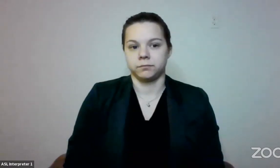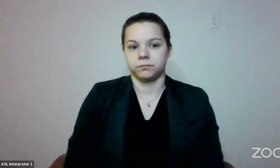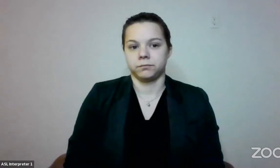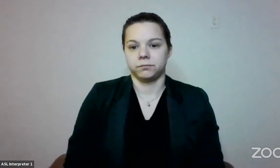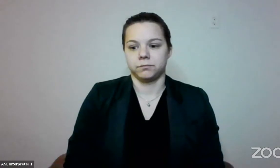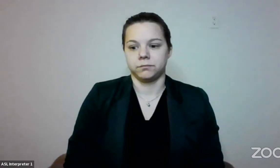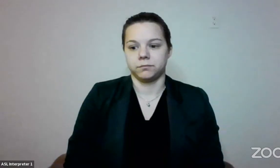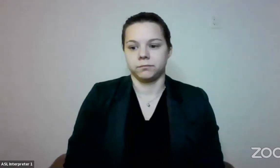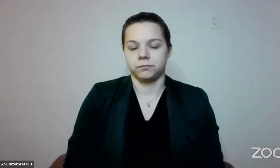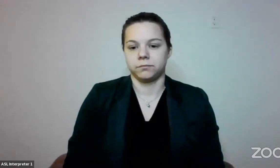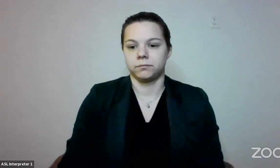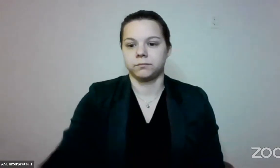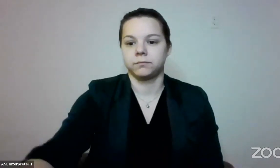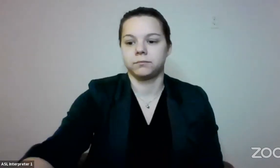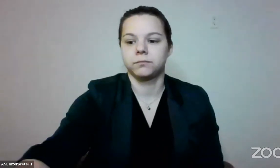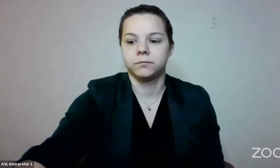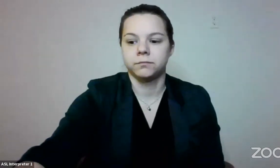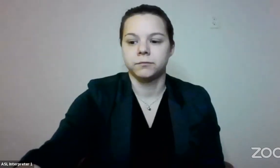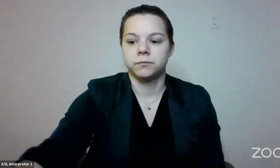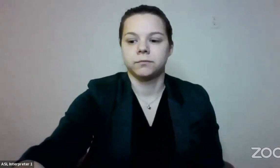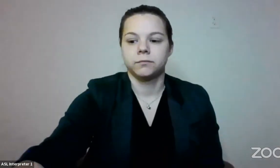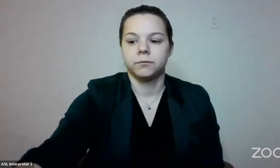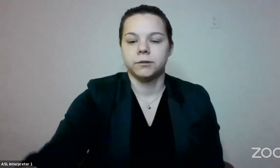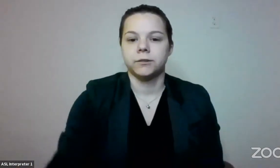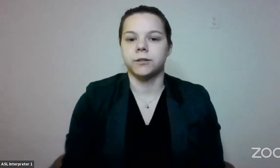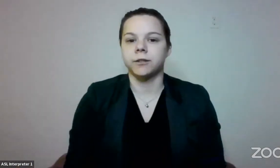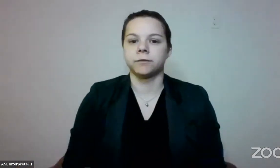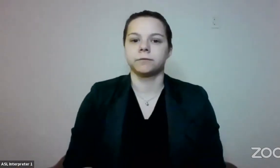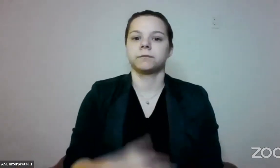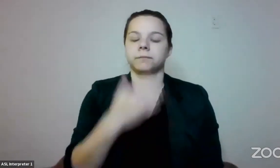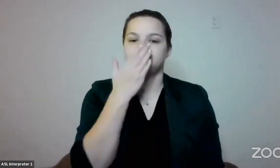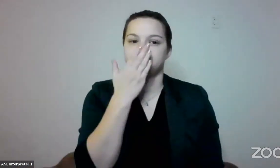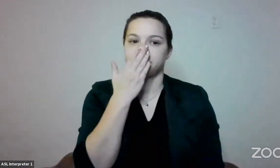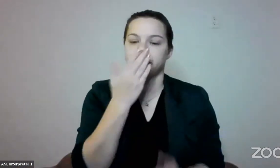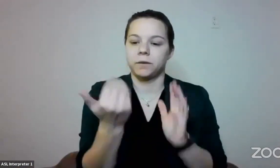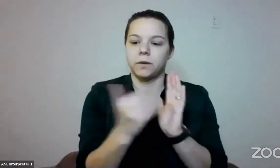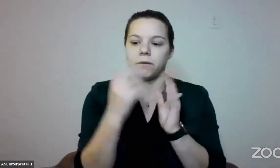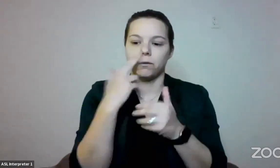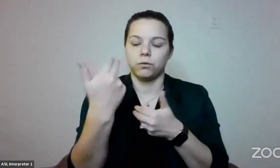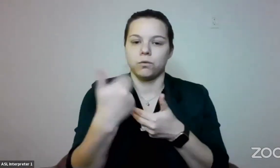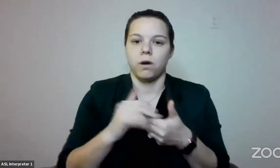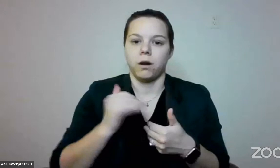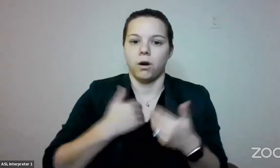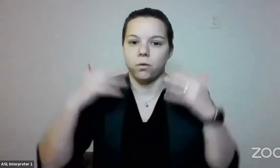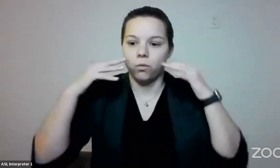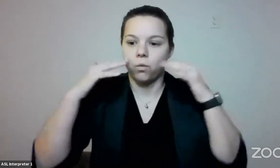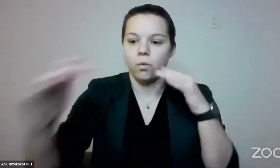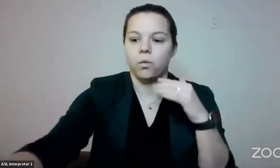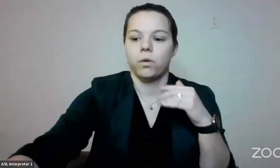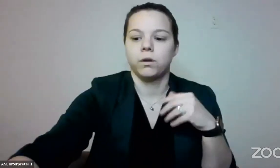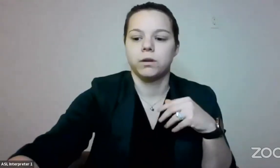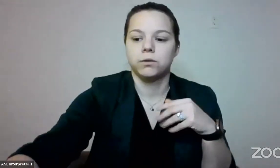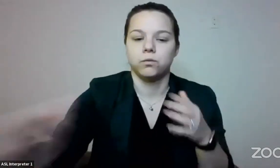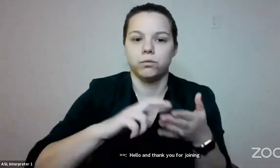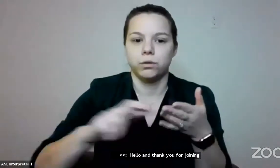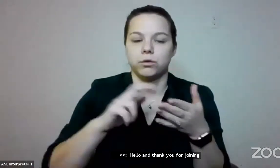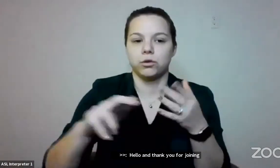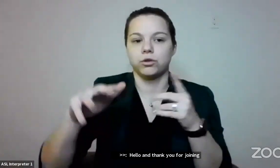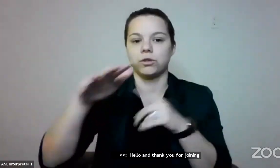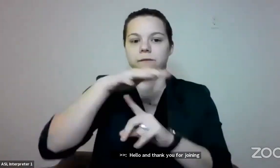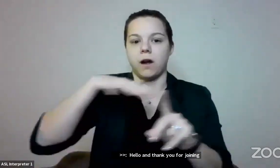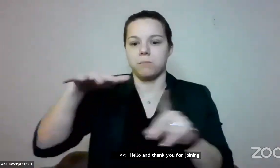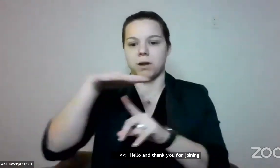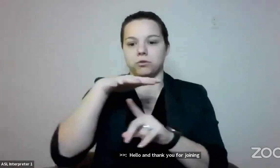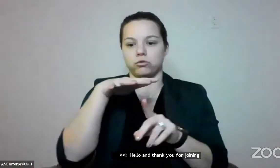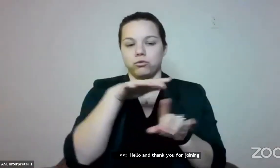Hello, everyone, and thank you again for joining our Noise Research and Neighborhood Environmental Survey webinar. We're going to